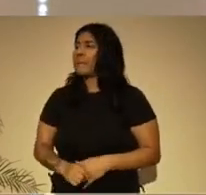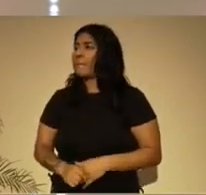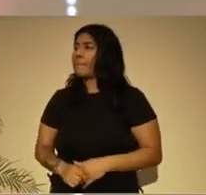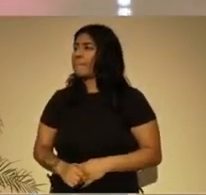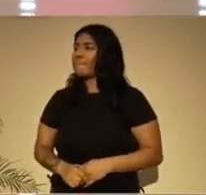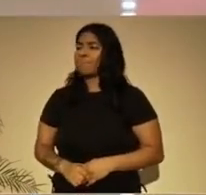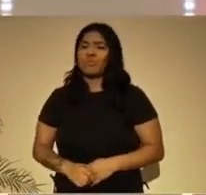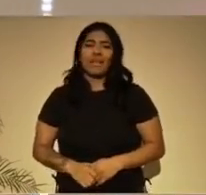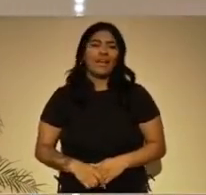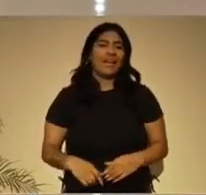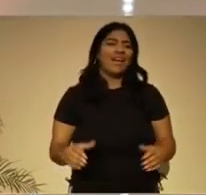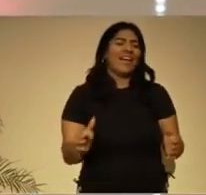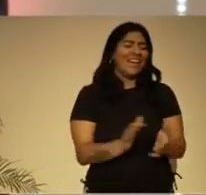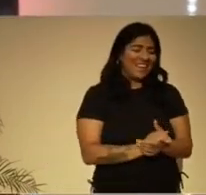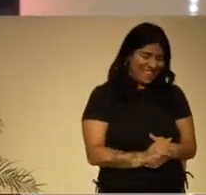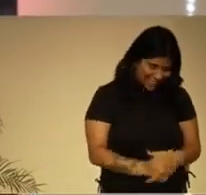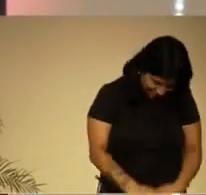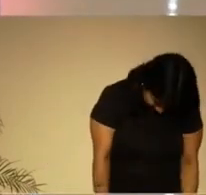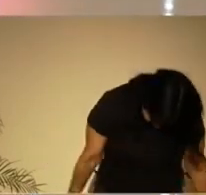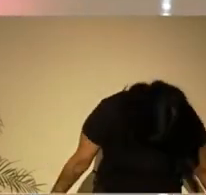Android users, try to change my mind.